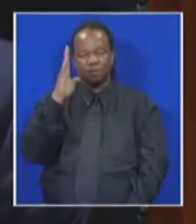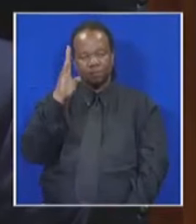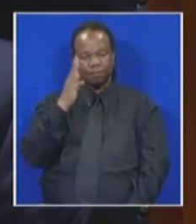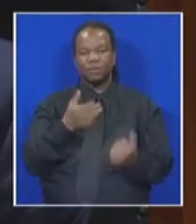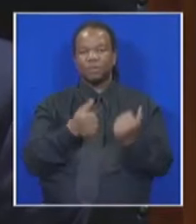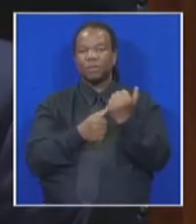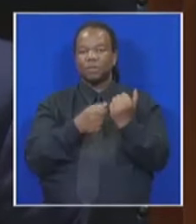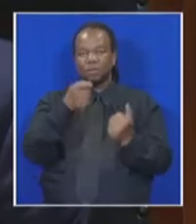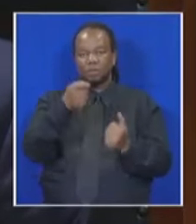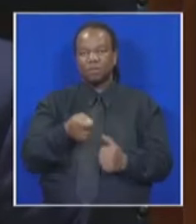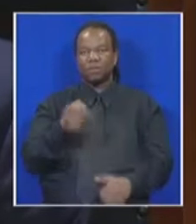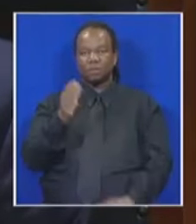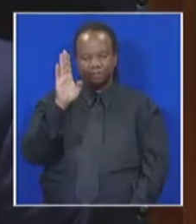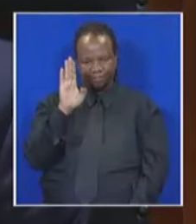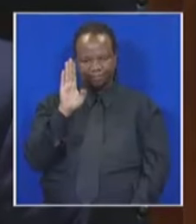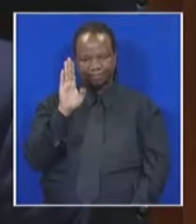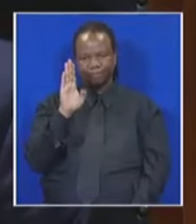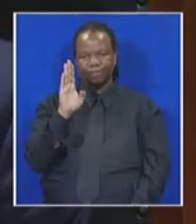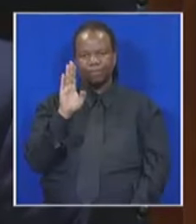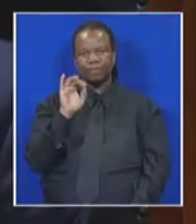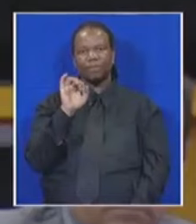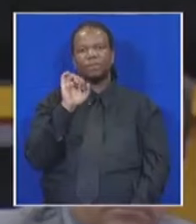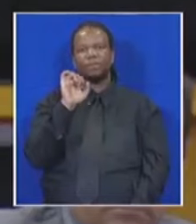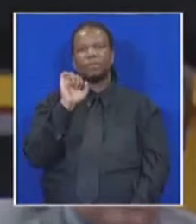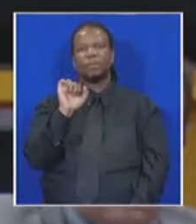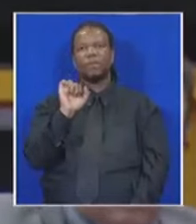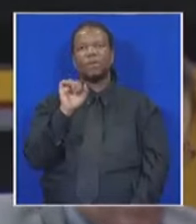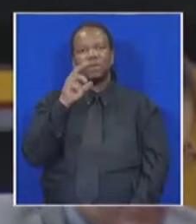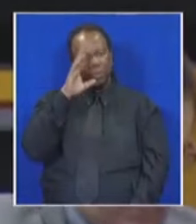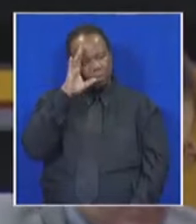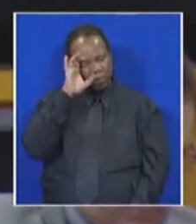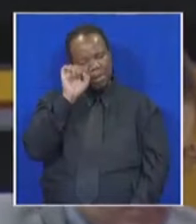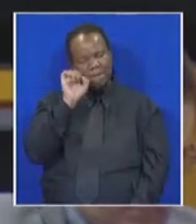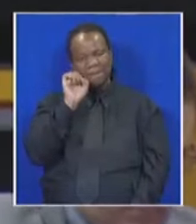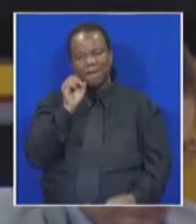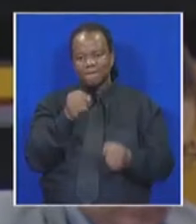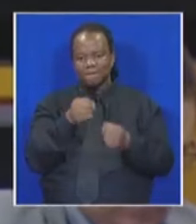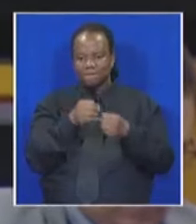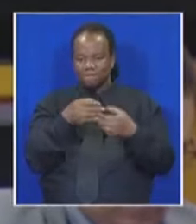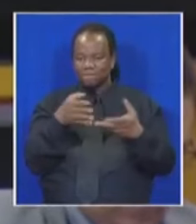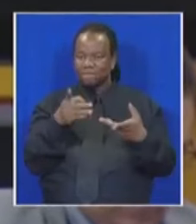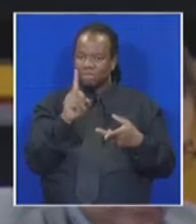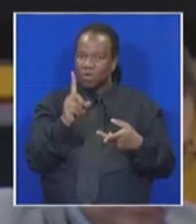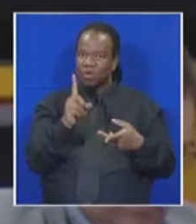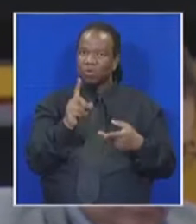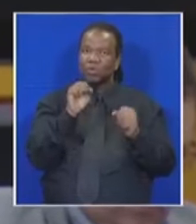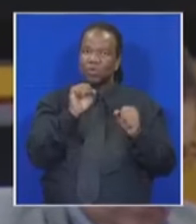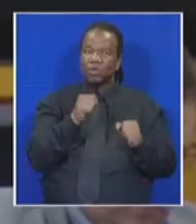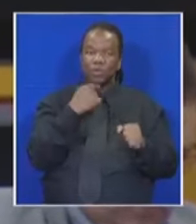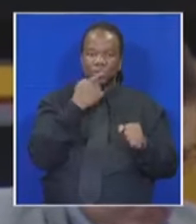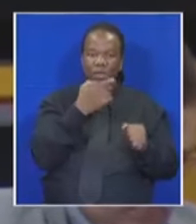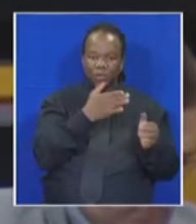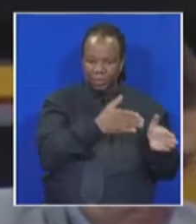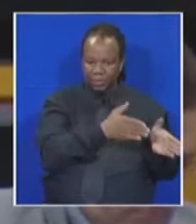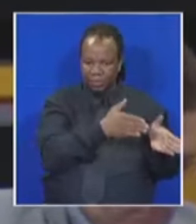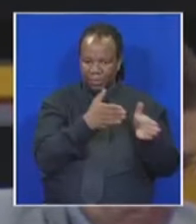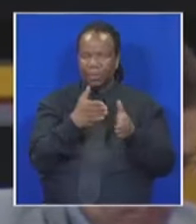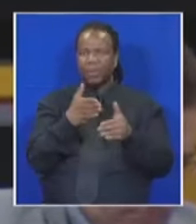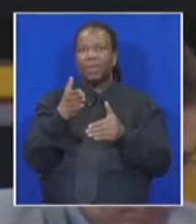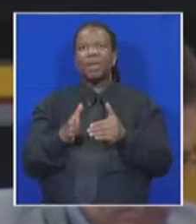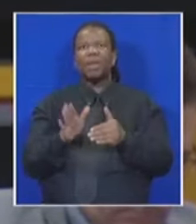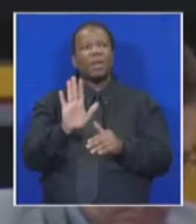attention, please? Yes. Remember when we discussed this matter right at the beginning, it was deferred towards the end of the process. No. And what you, can